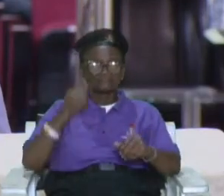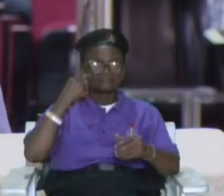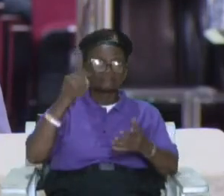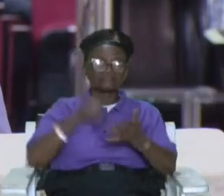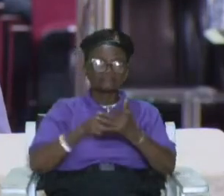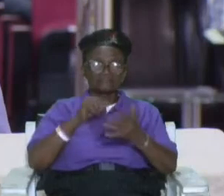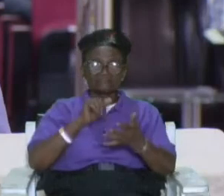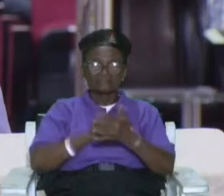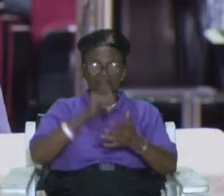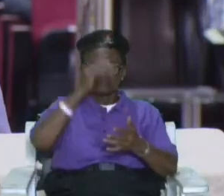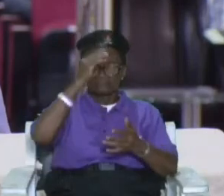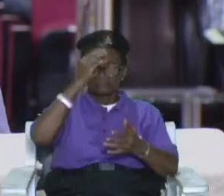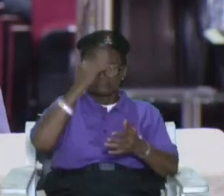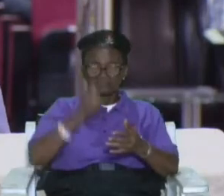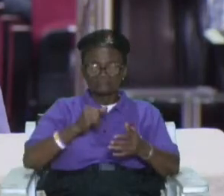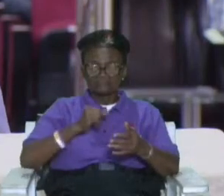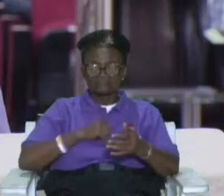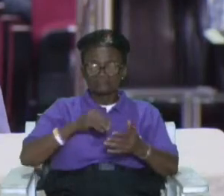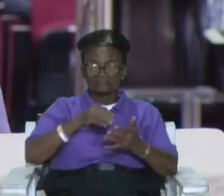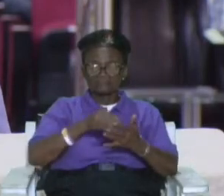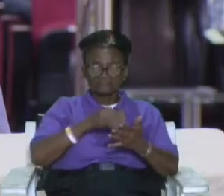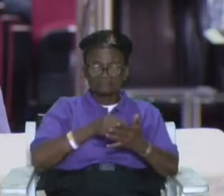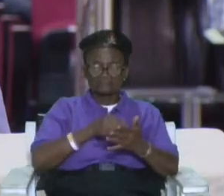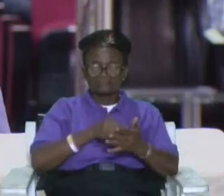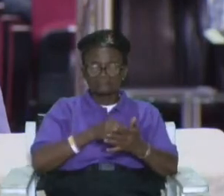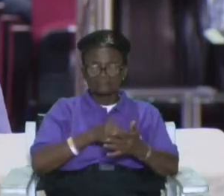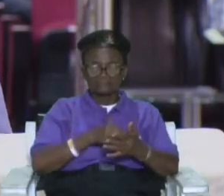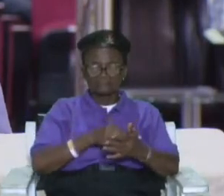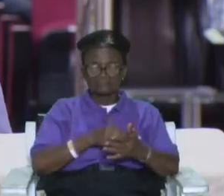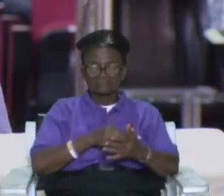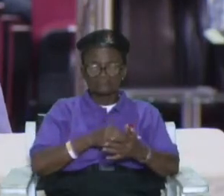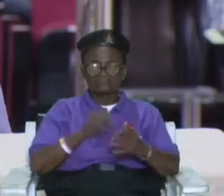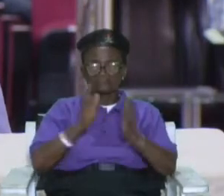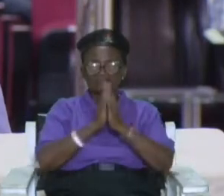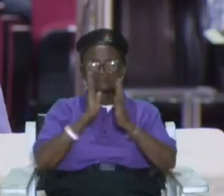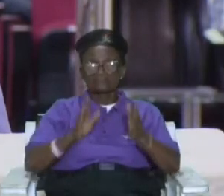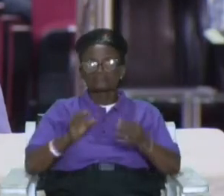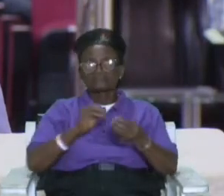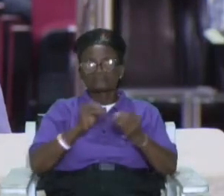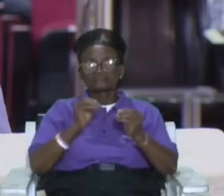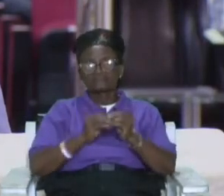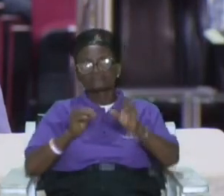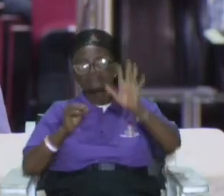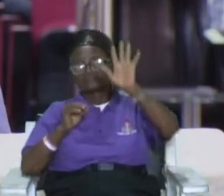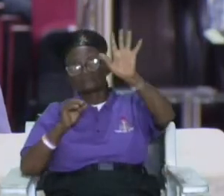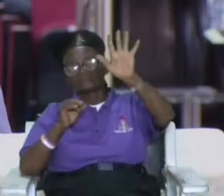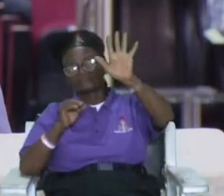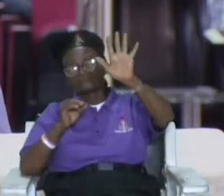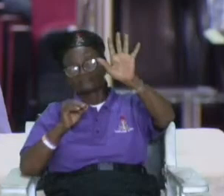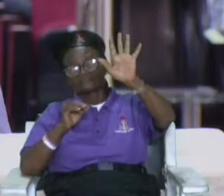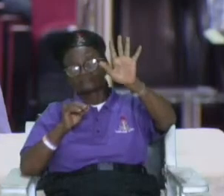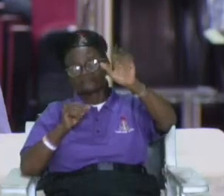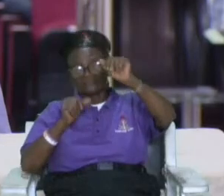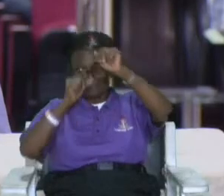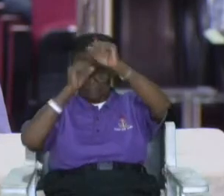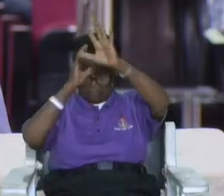That's why I mention names and place. Prayer number 5. Father,